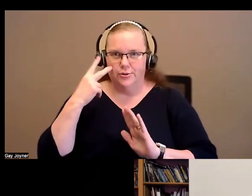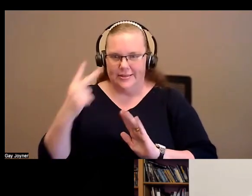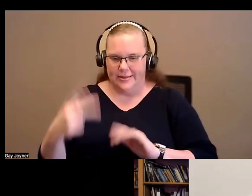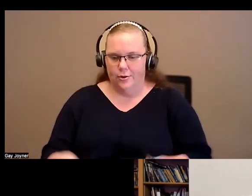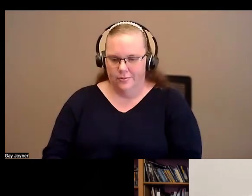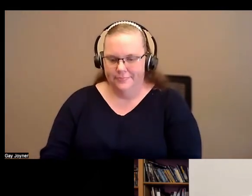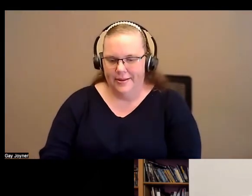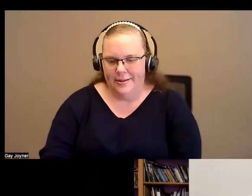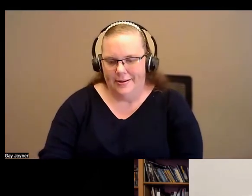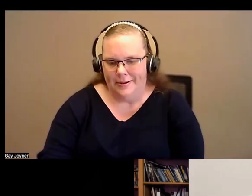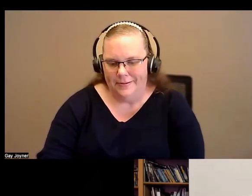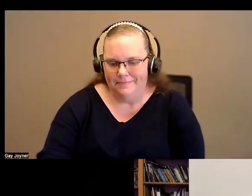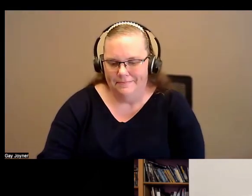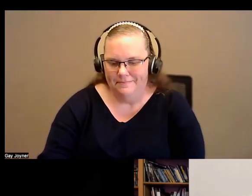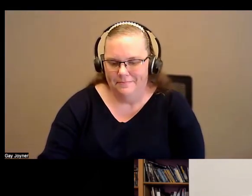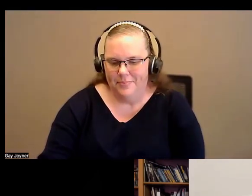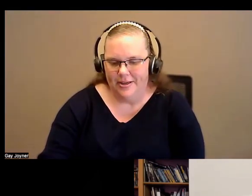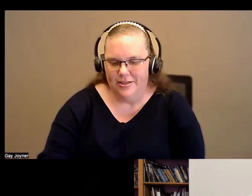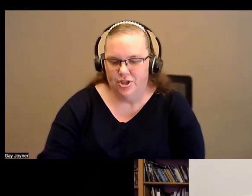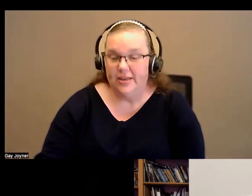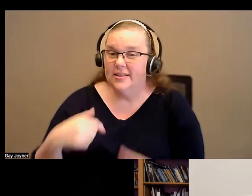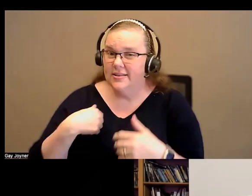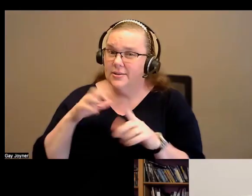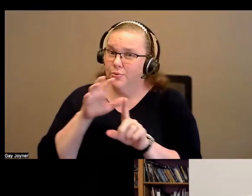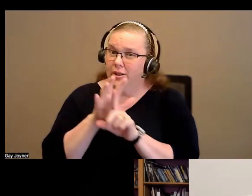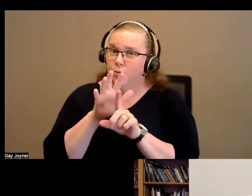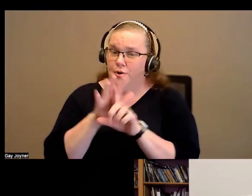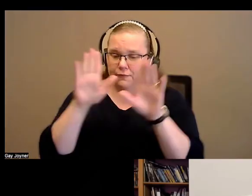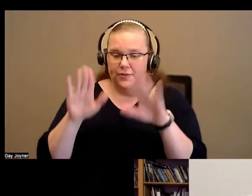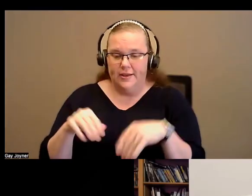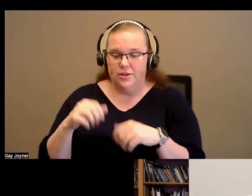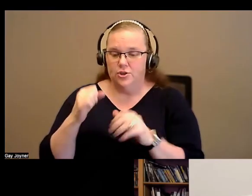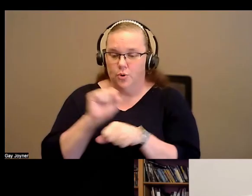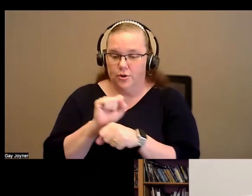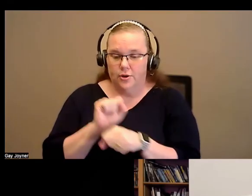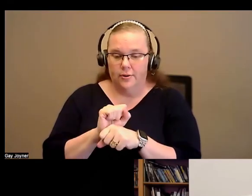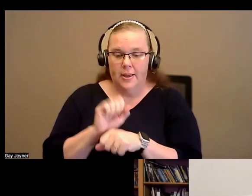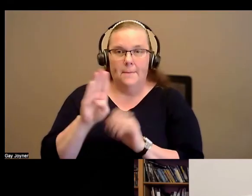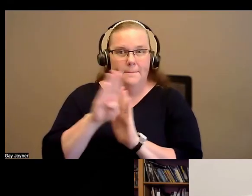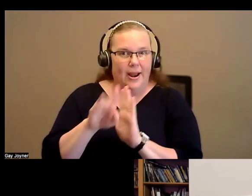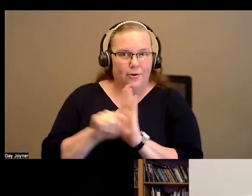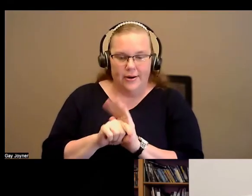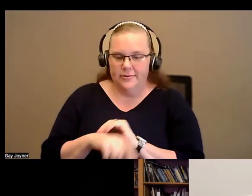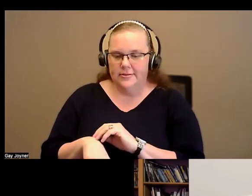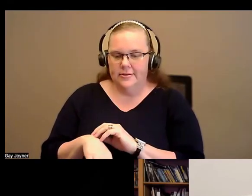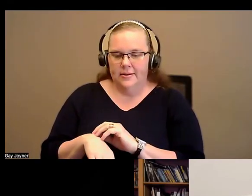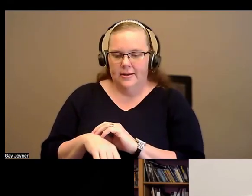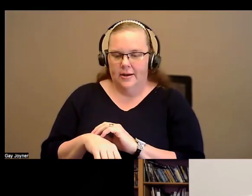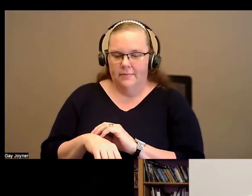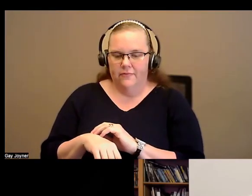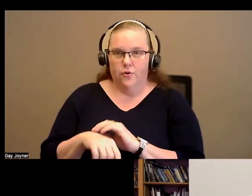as you can tell. Um, Yeah. but she has done some really wonderful things. She's worked on